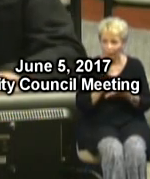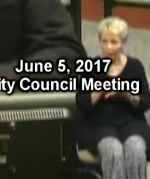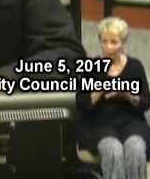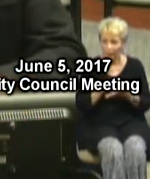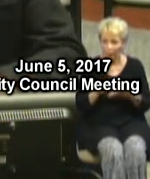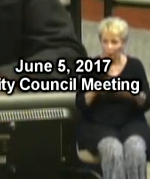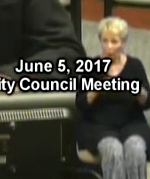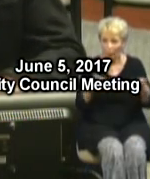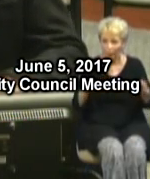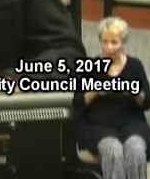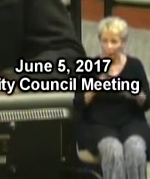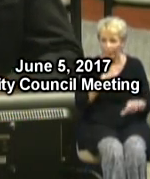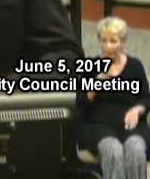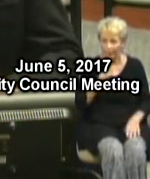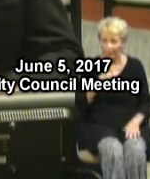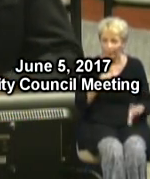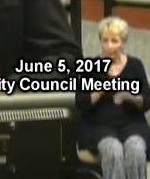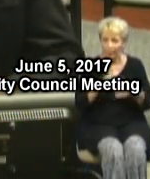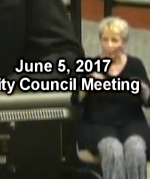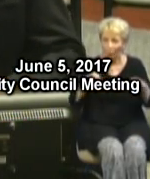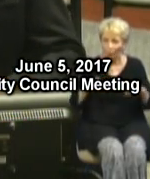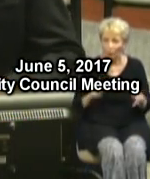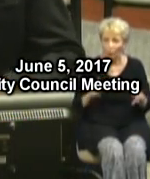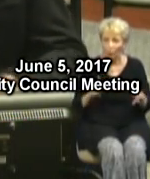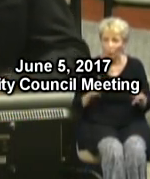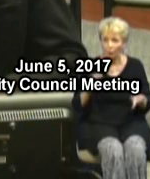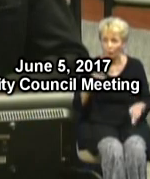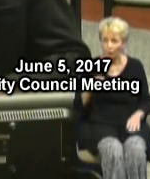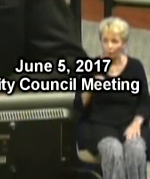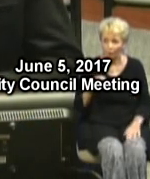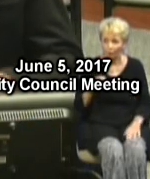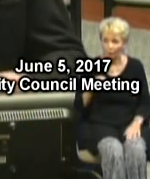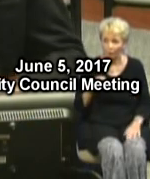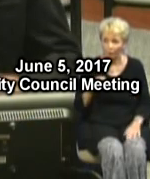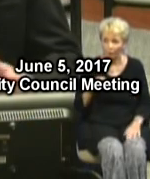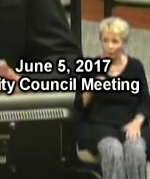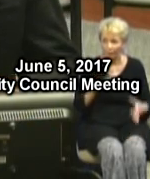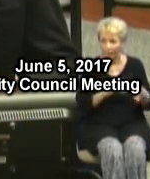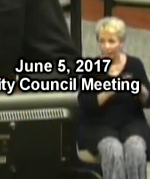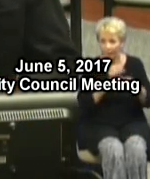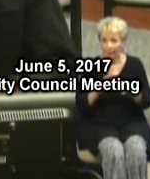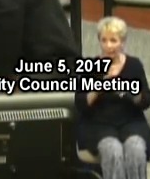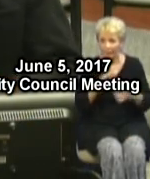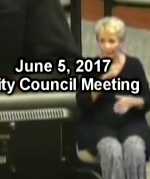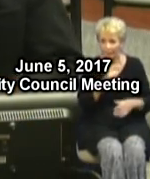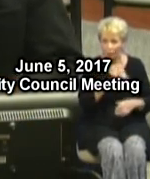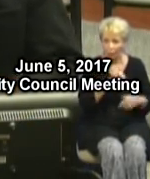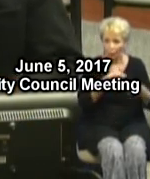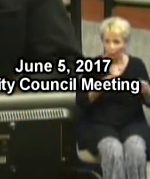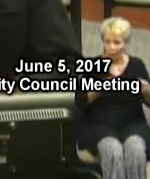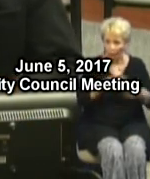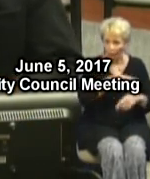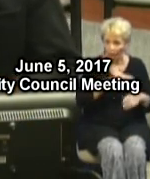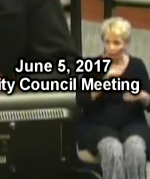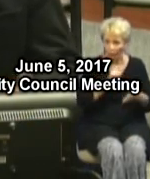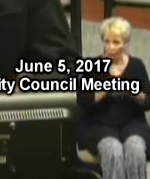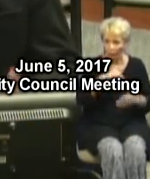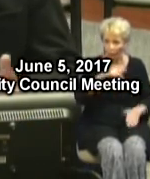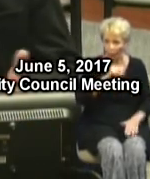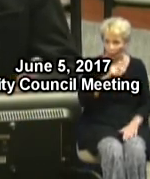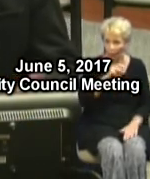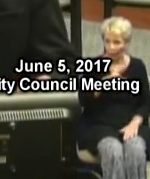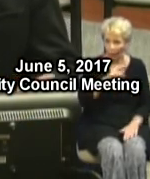location that's being zoned and the opportunity to connect the historic properties of the Quaker